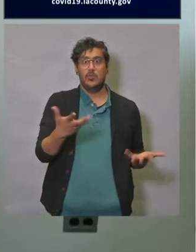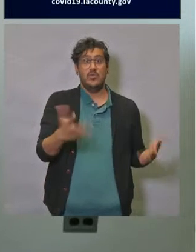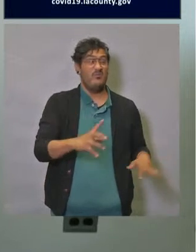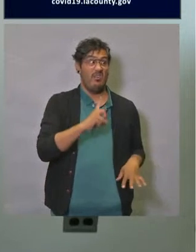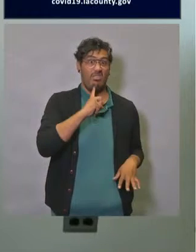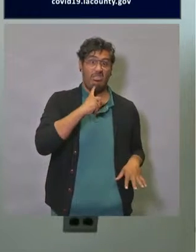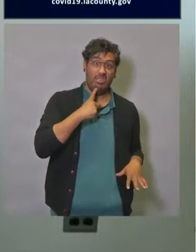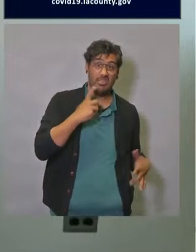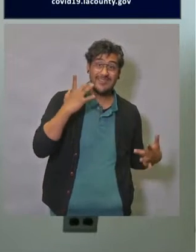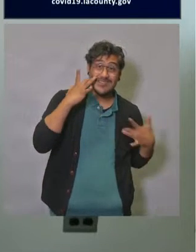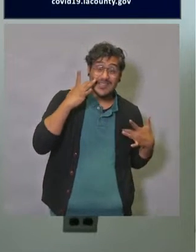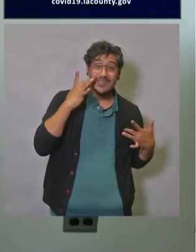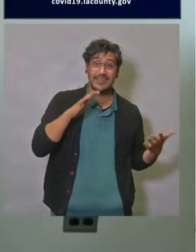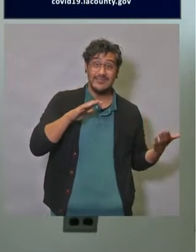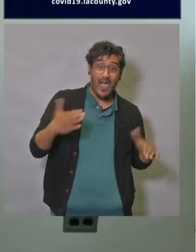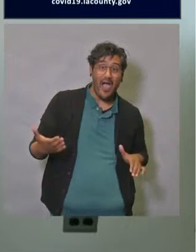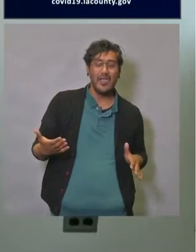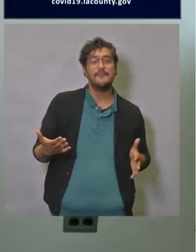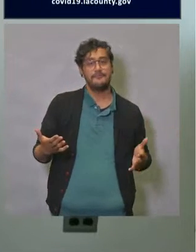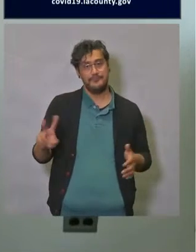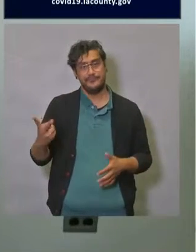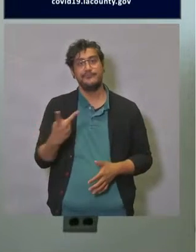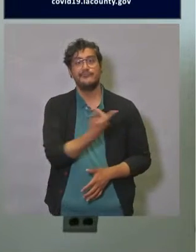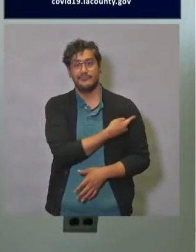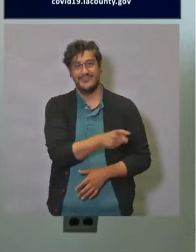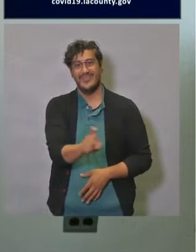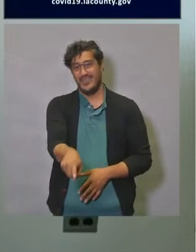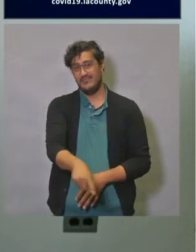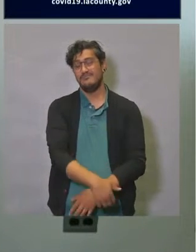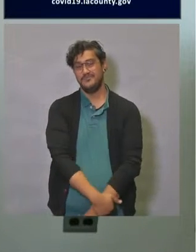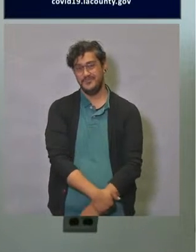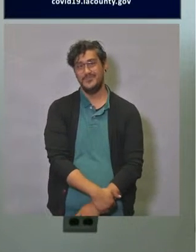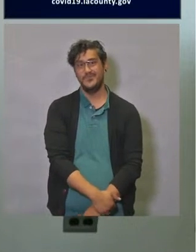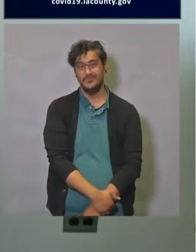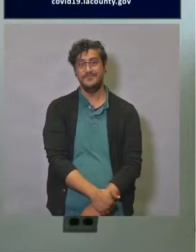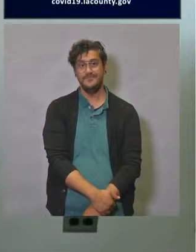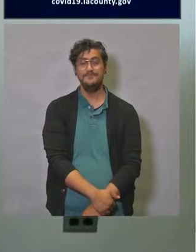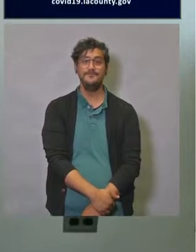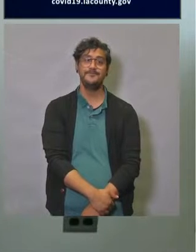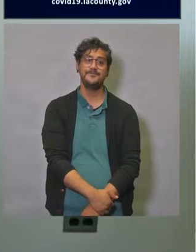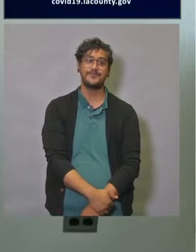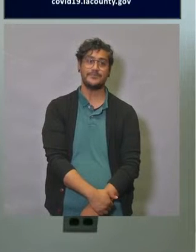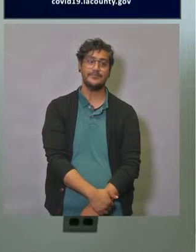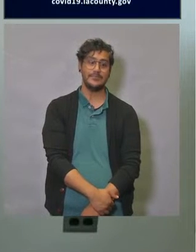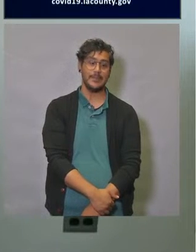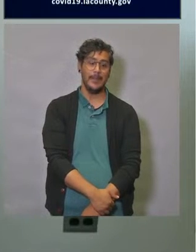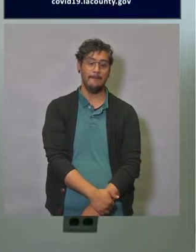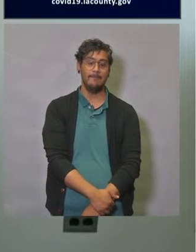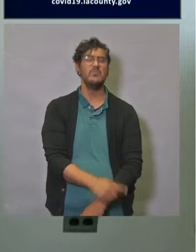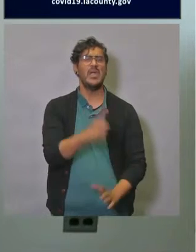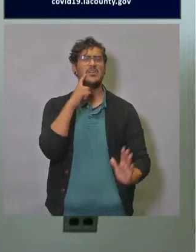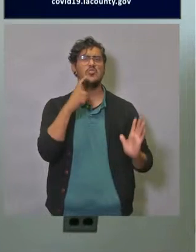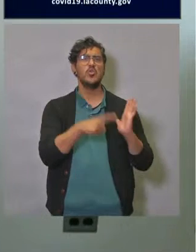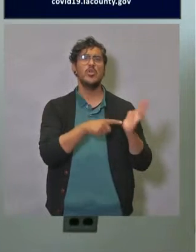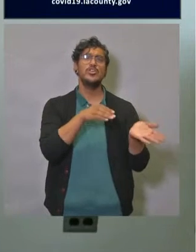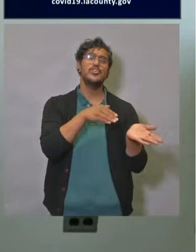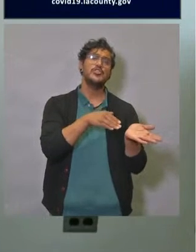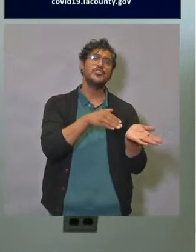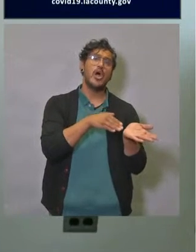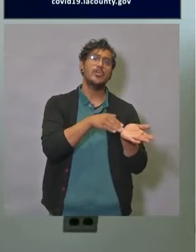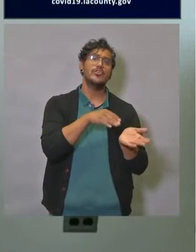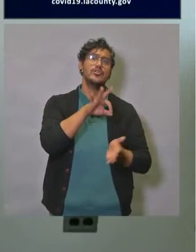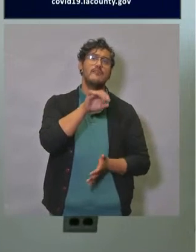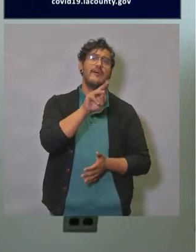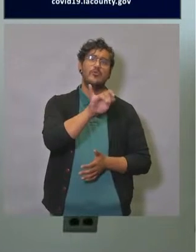and dying. So we do want people to go get that second dose. And then, I noticed Dr. Fauci wasn't giving a lot of details,